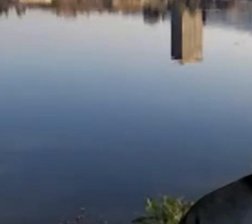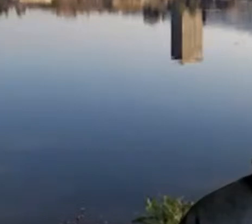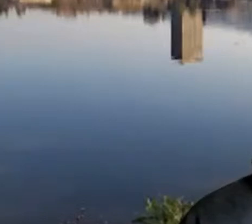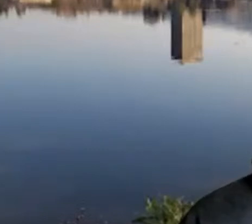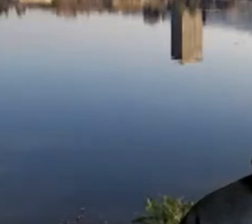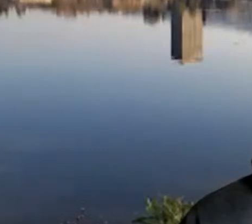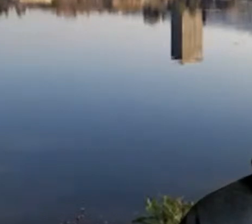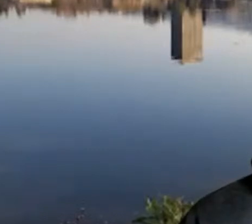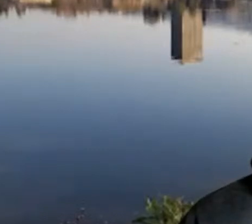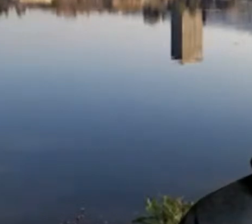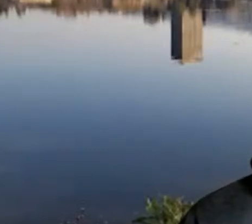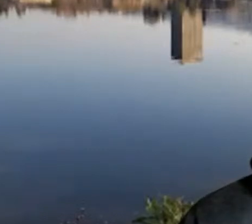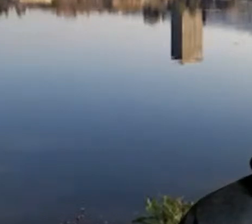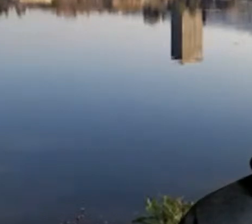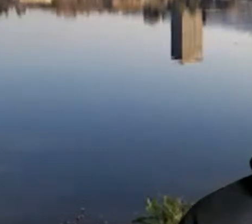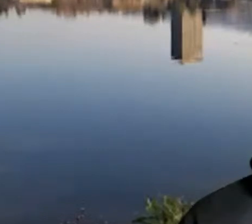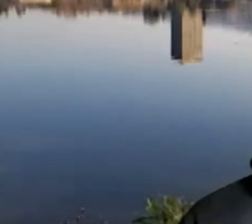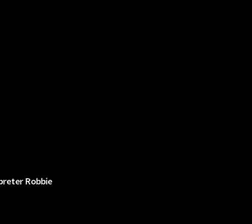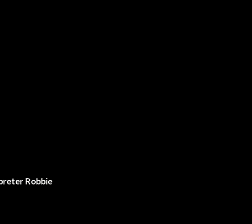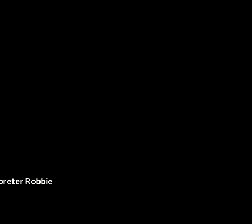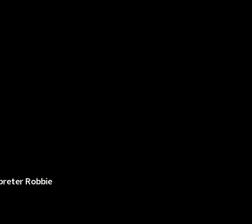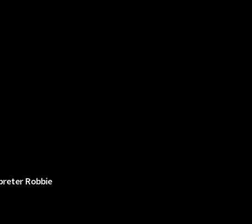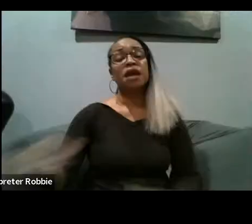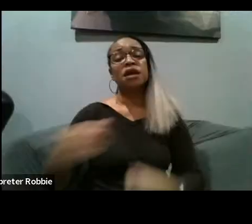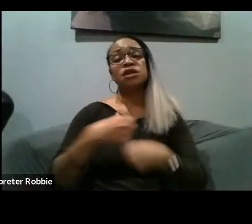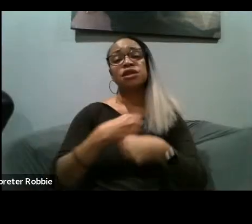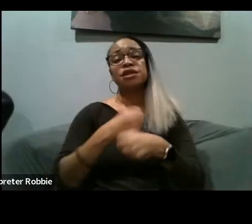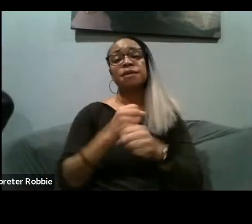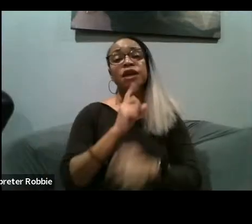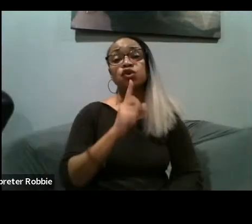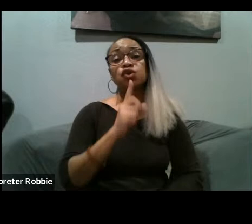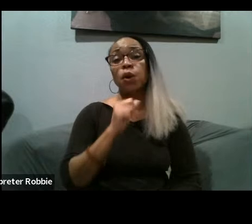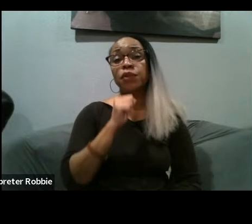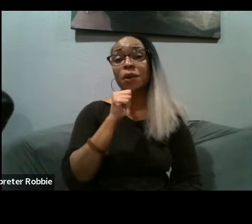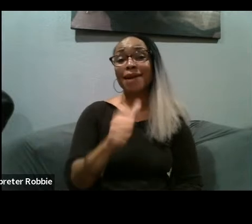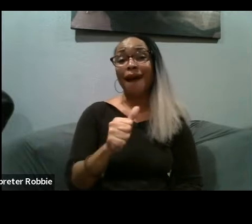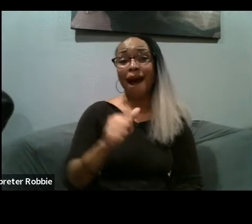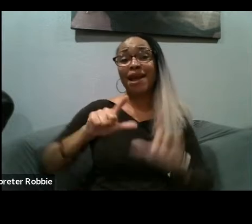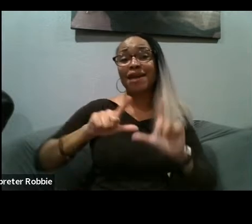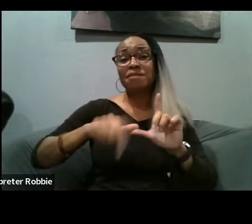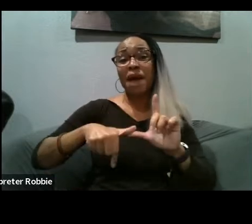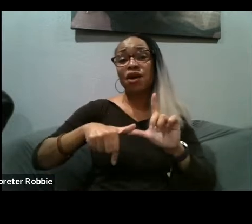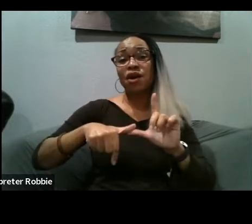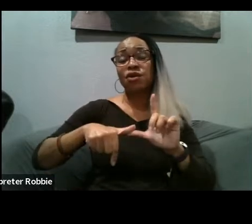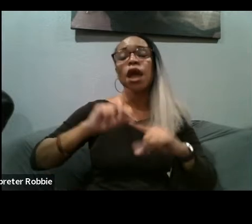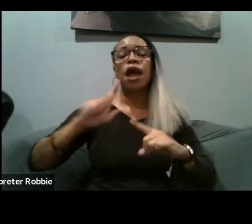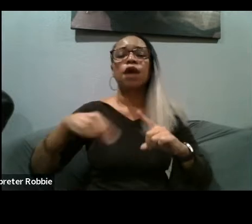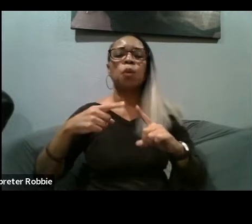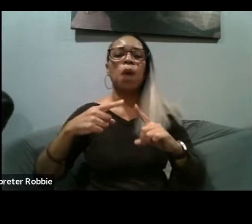make sure that they're not expired, and to know how long they're extended and when their actual